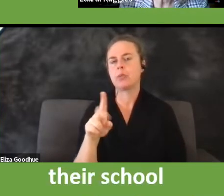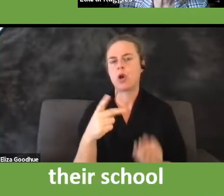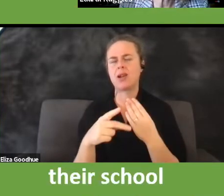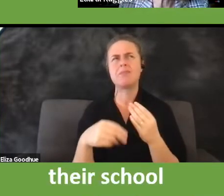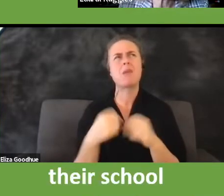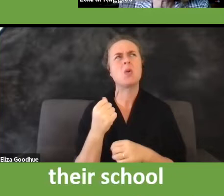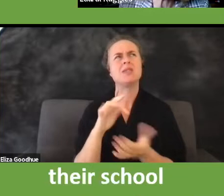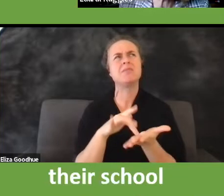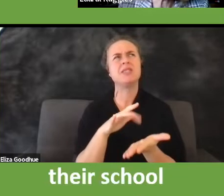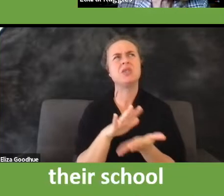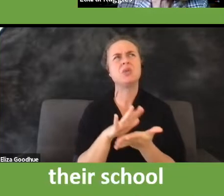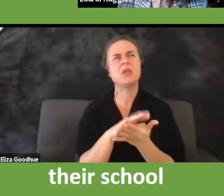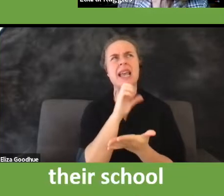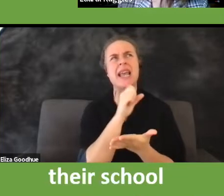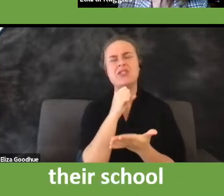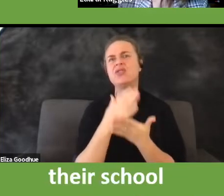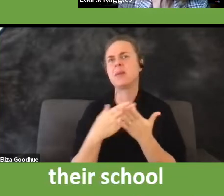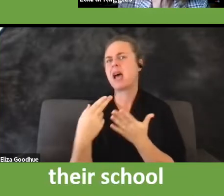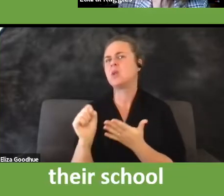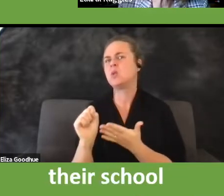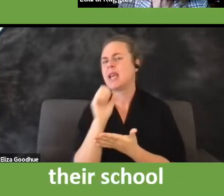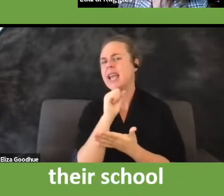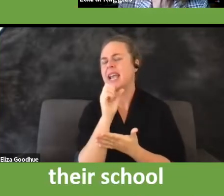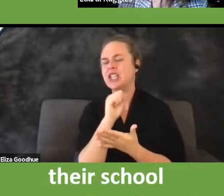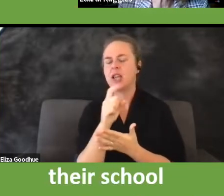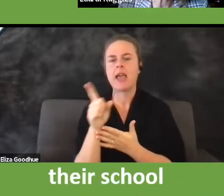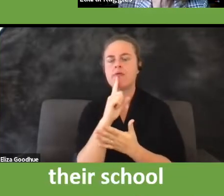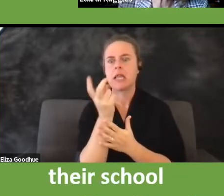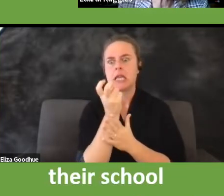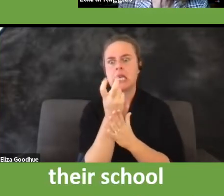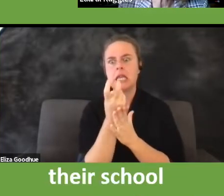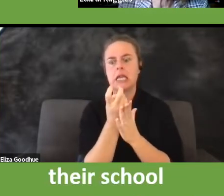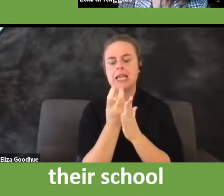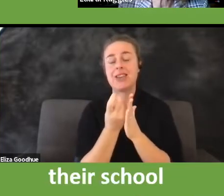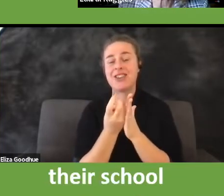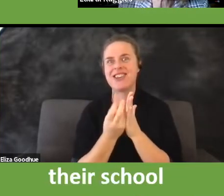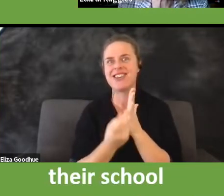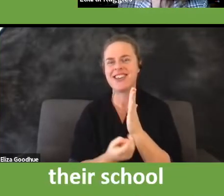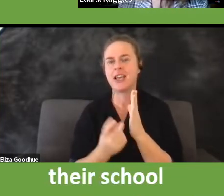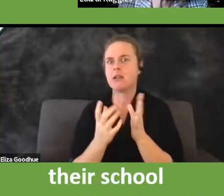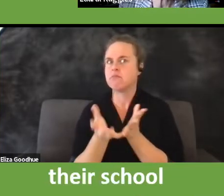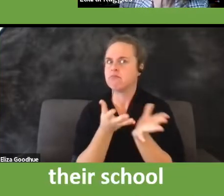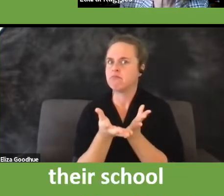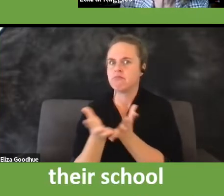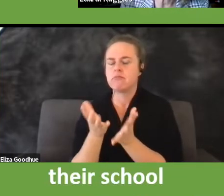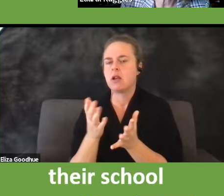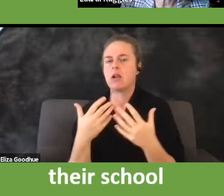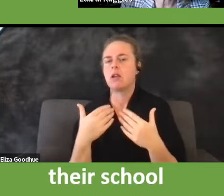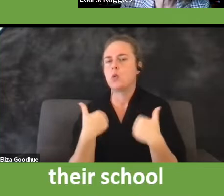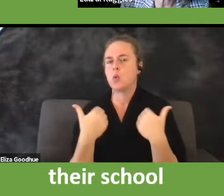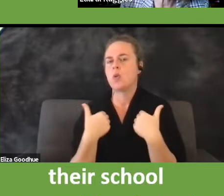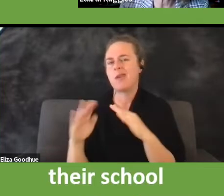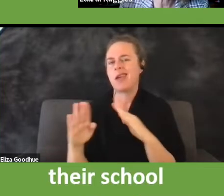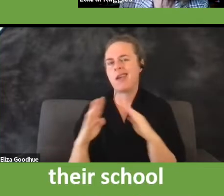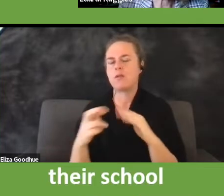some high schools in there as well, who really took a deep dive into the latest youth behavioral risk survey,